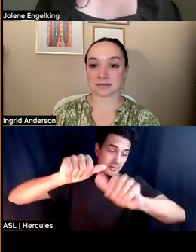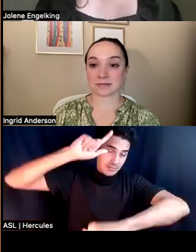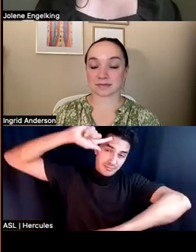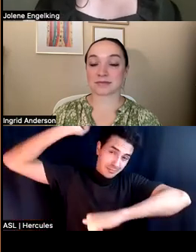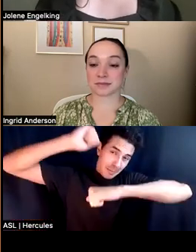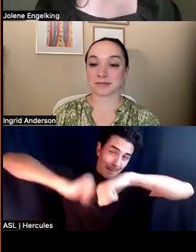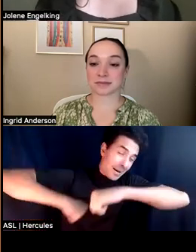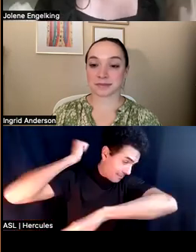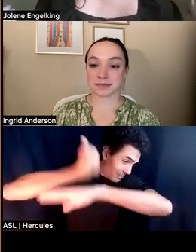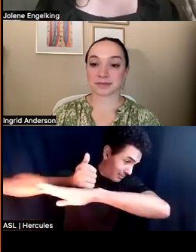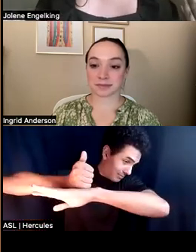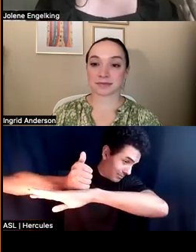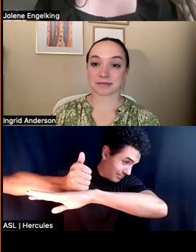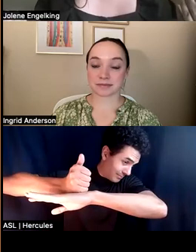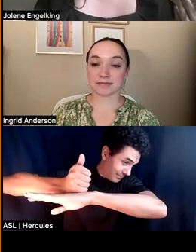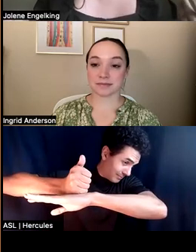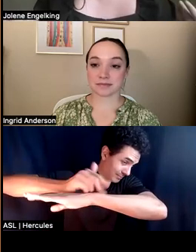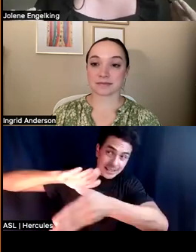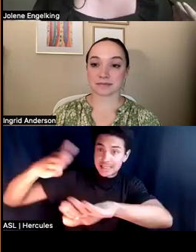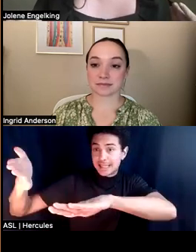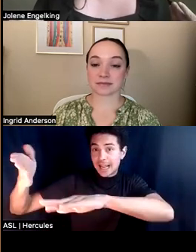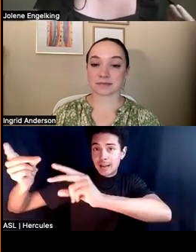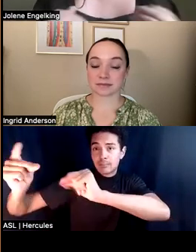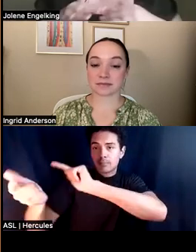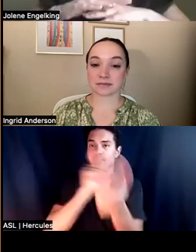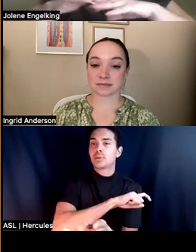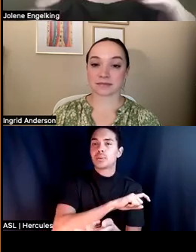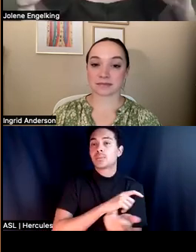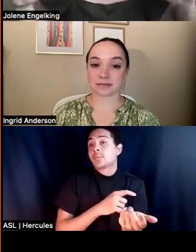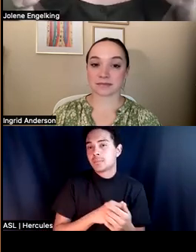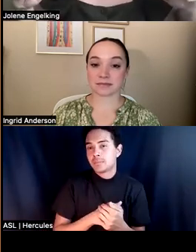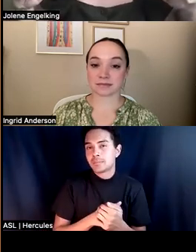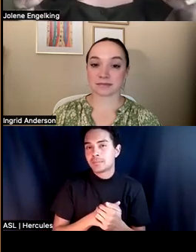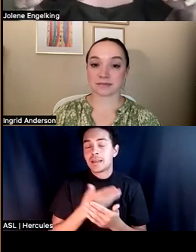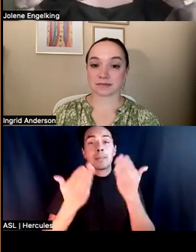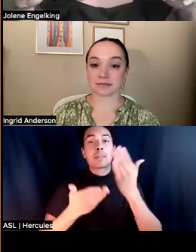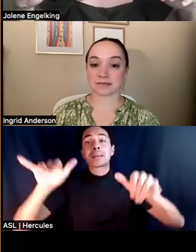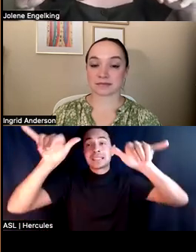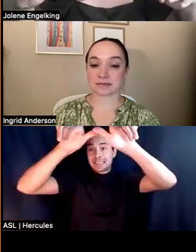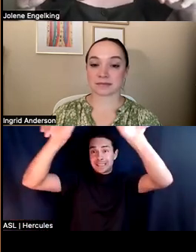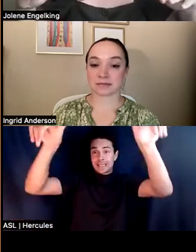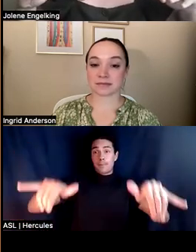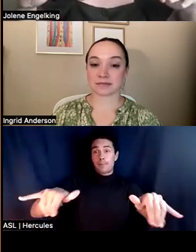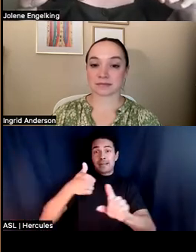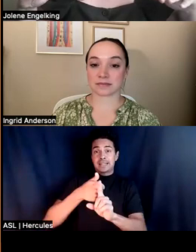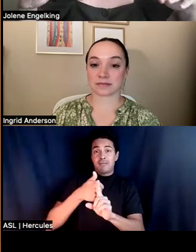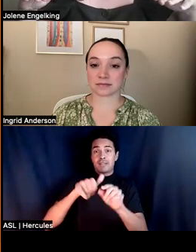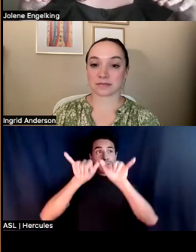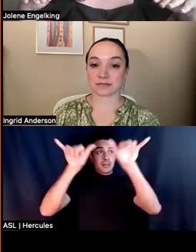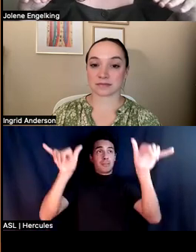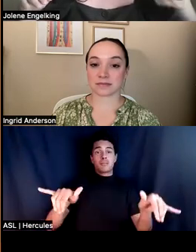will change. Things have to. And so what can still be done? Maybe the entire system may not be able to be